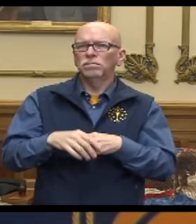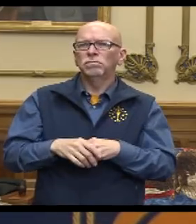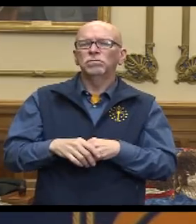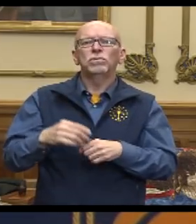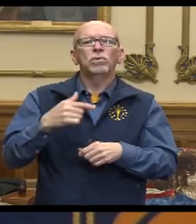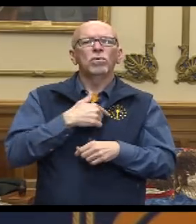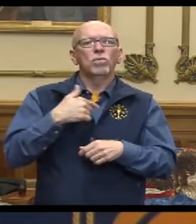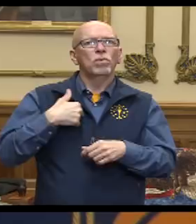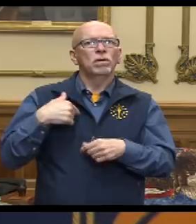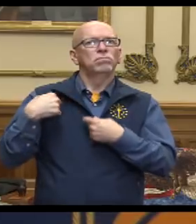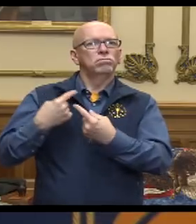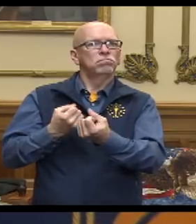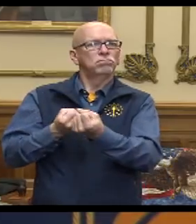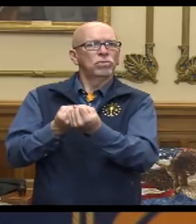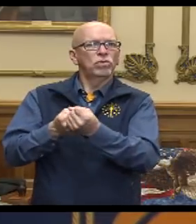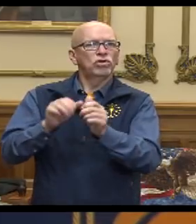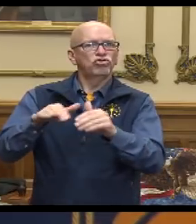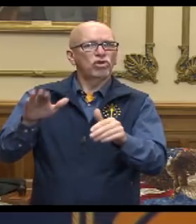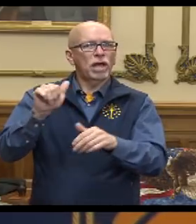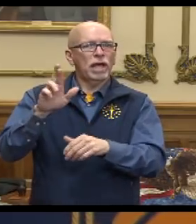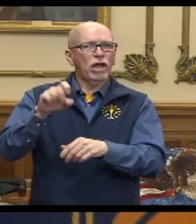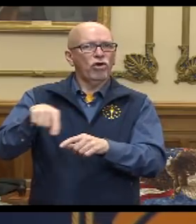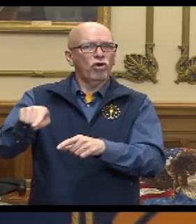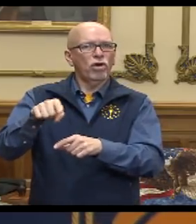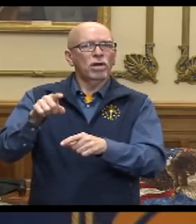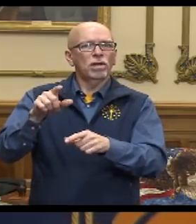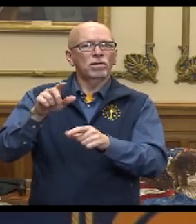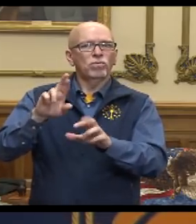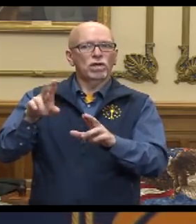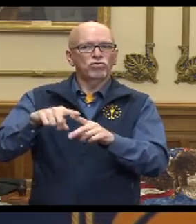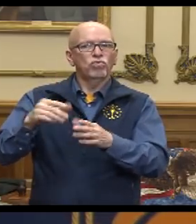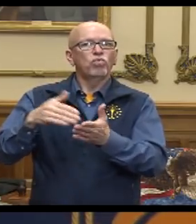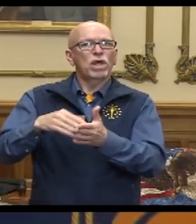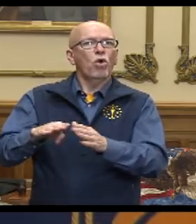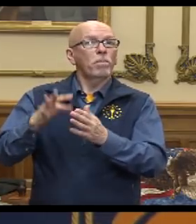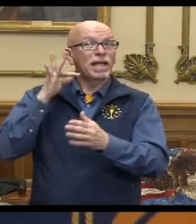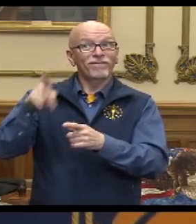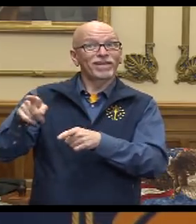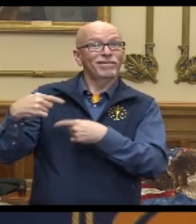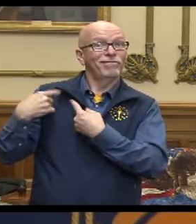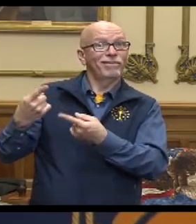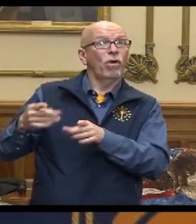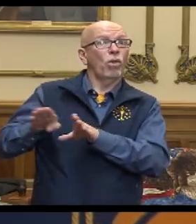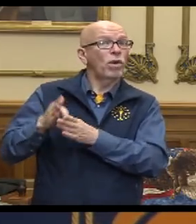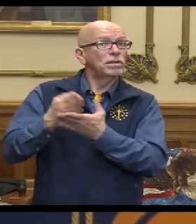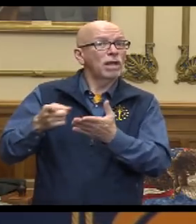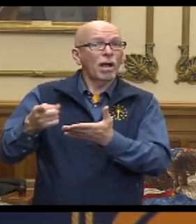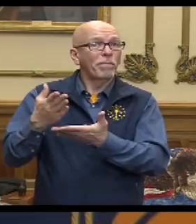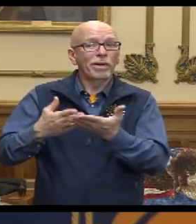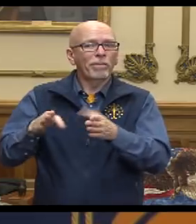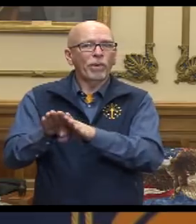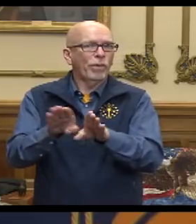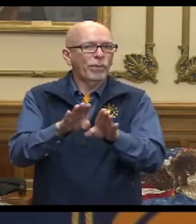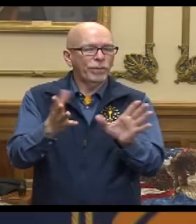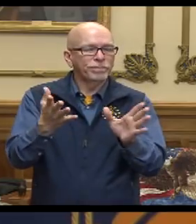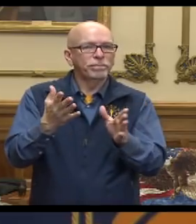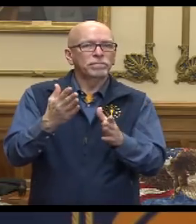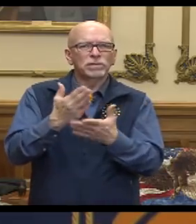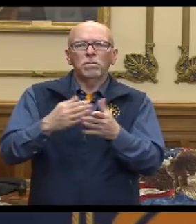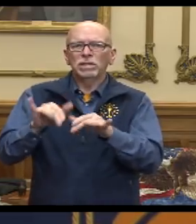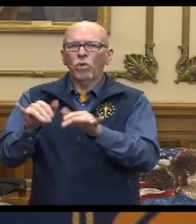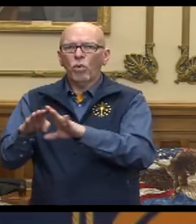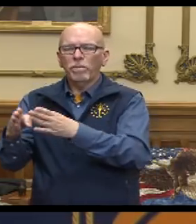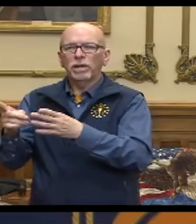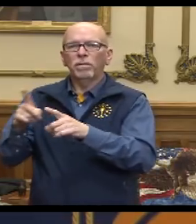We've been supporting childcares to be ready to reopen if they were unable to remain so during